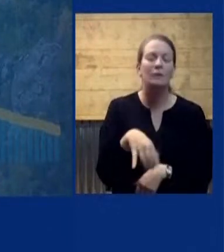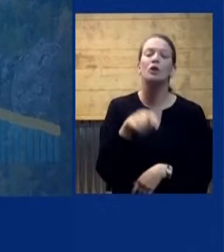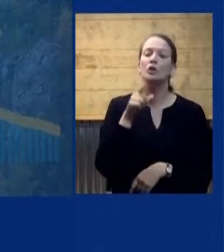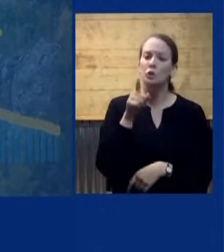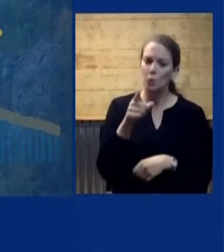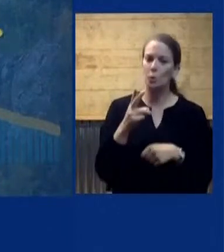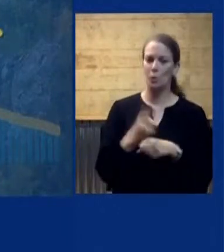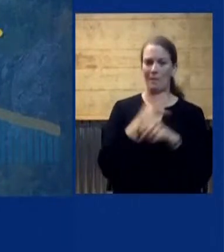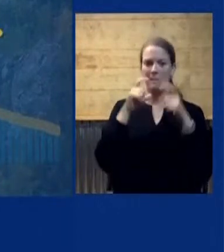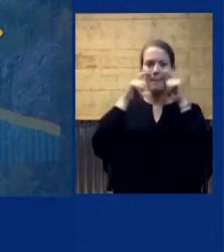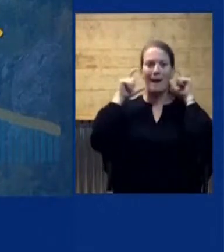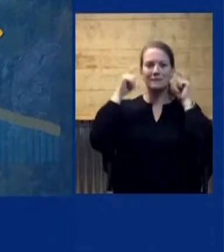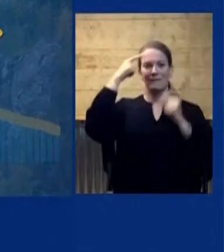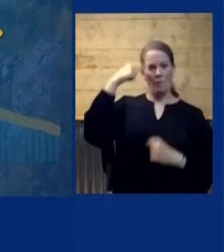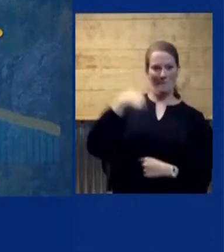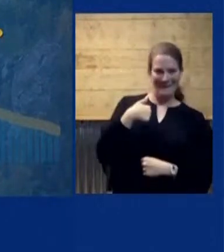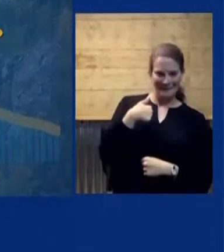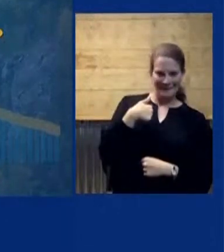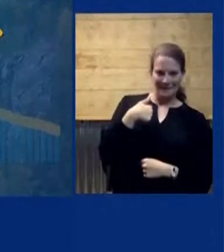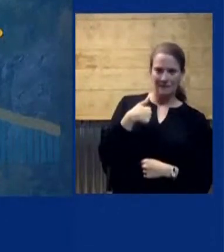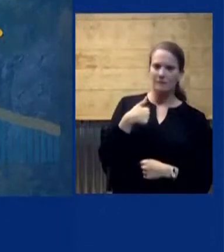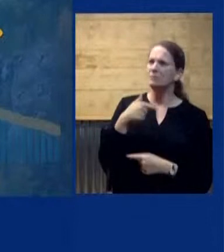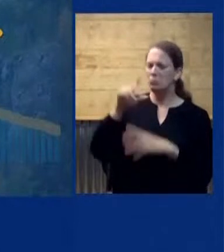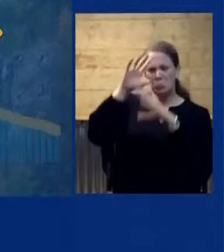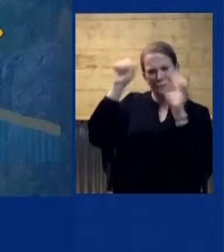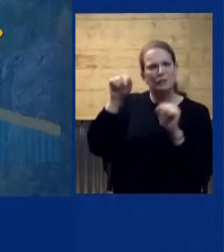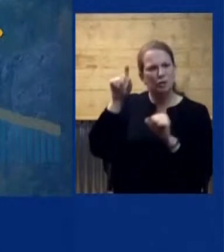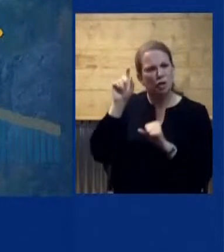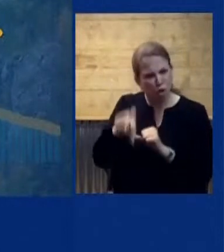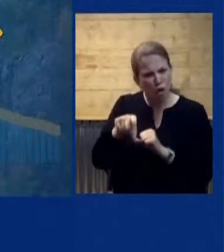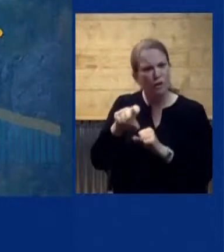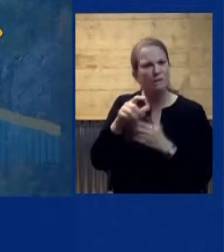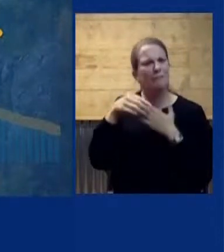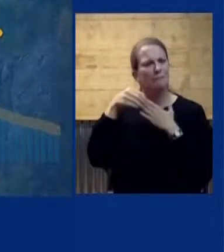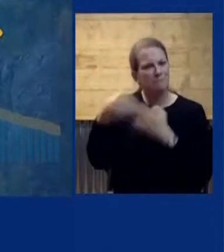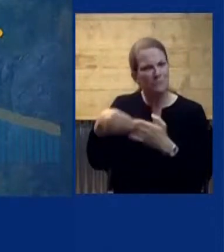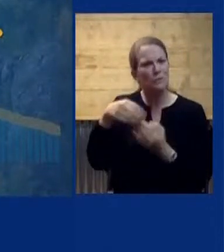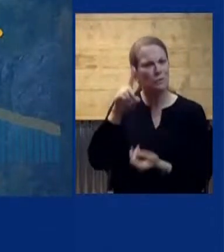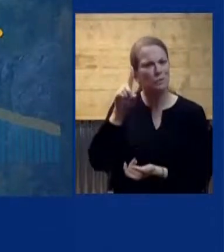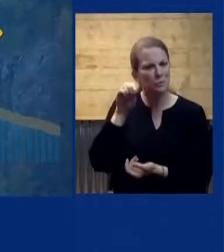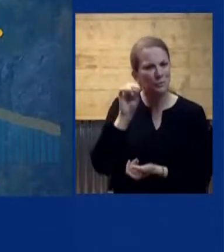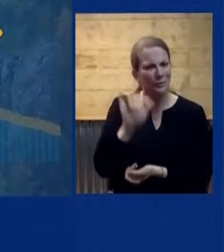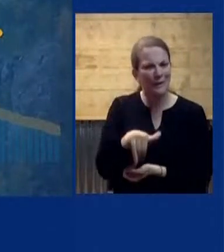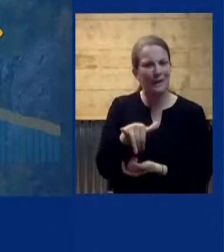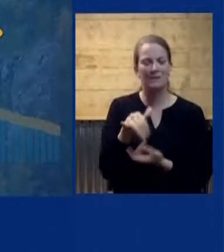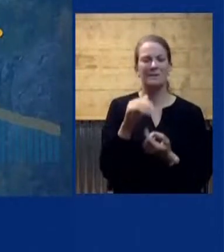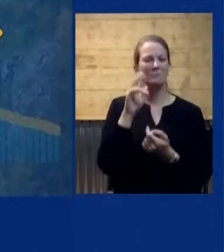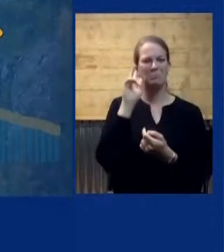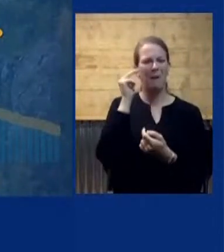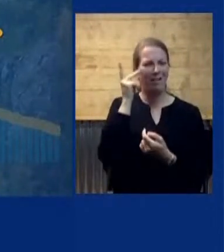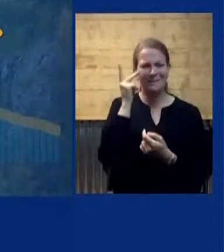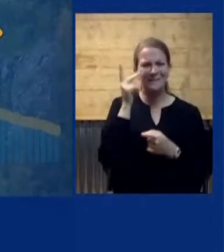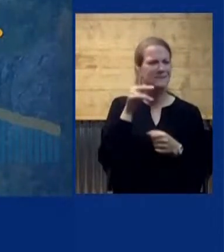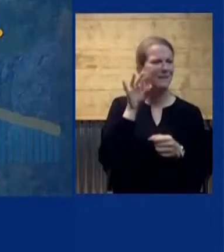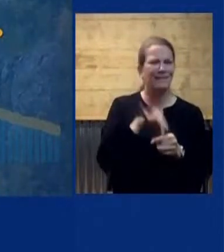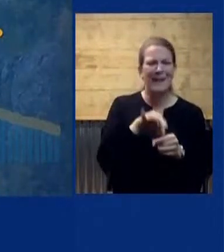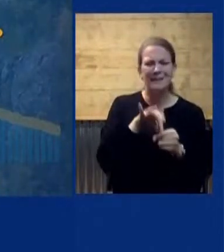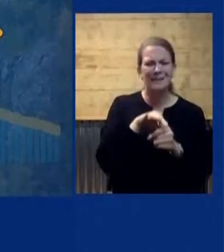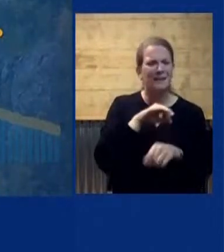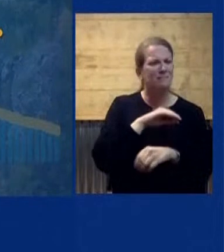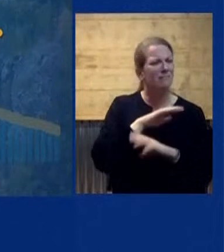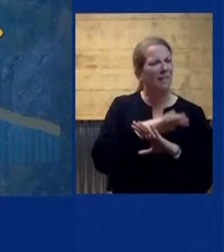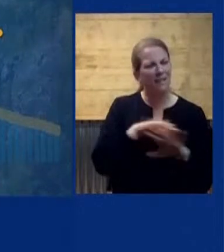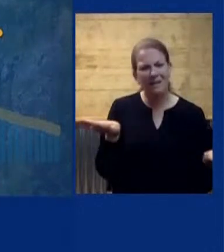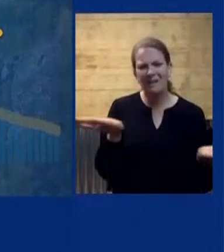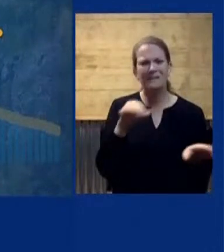what you're supposed to do as a leader. And this is not about politics. It's not about who gets elected and who doesn't get elected. This is